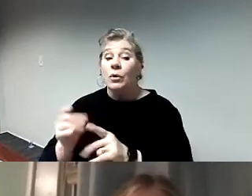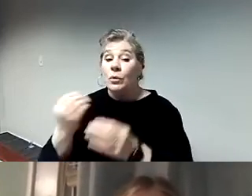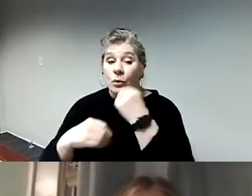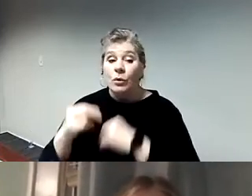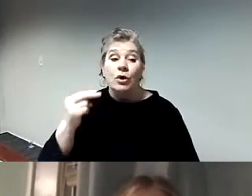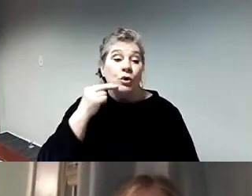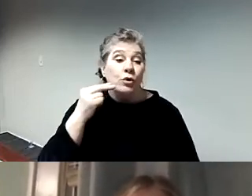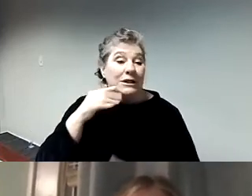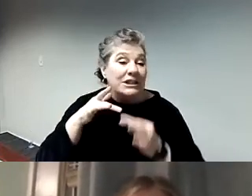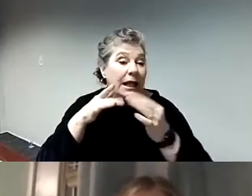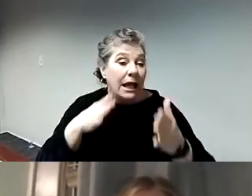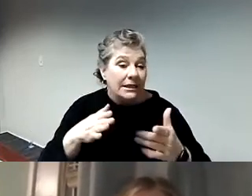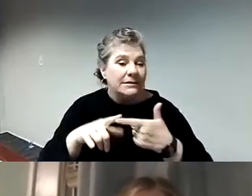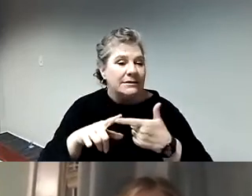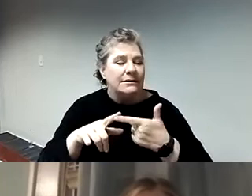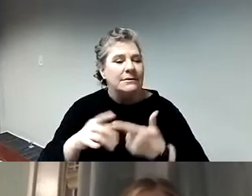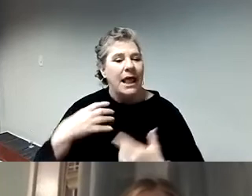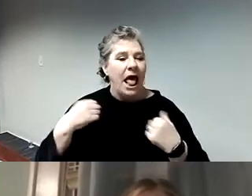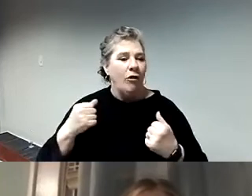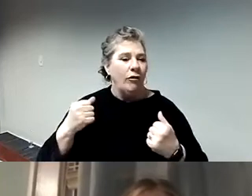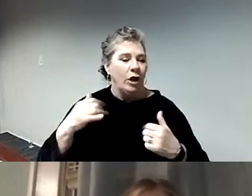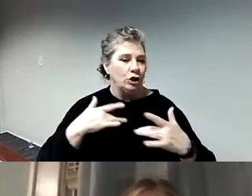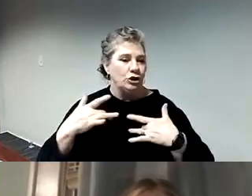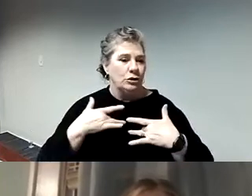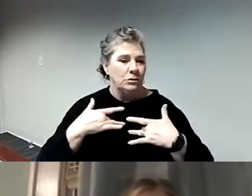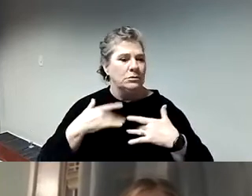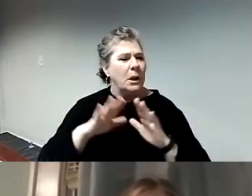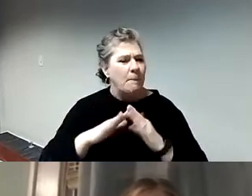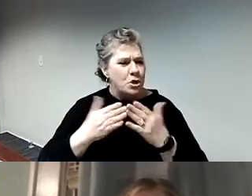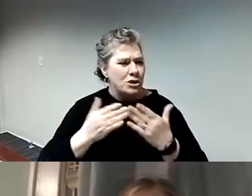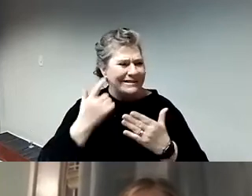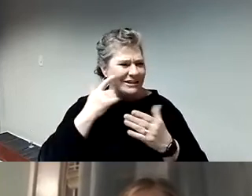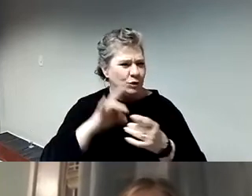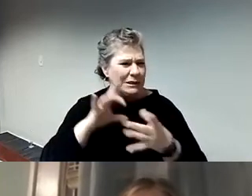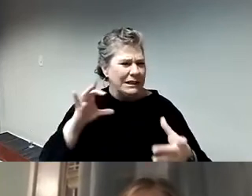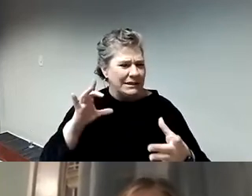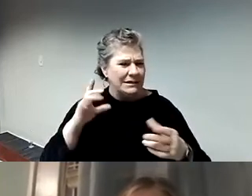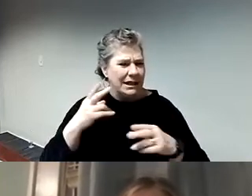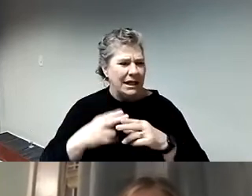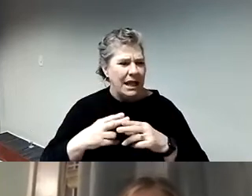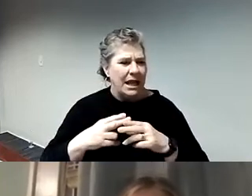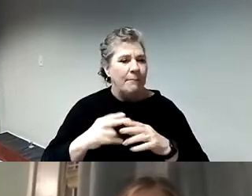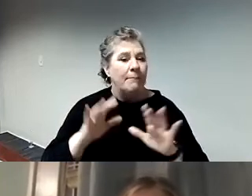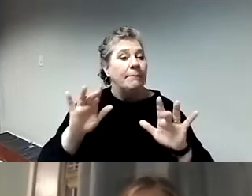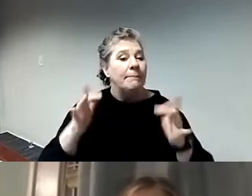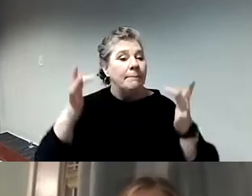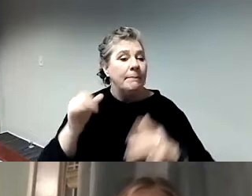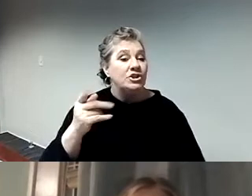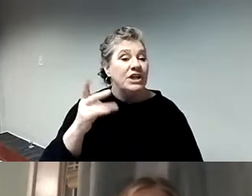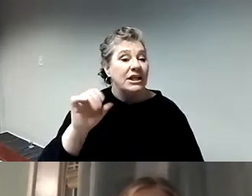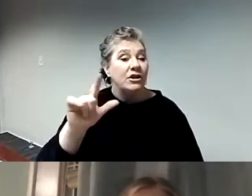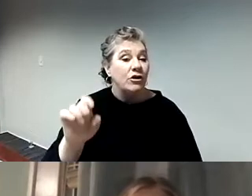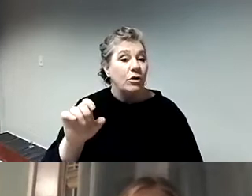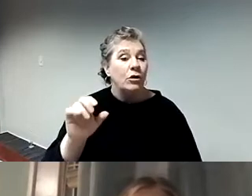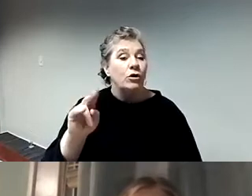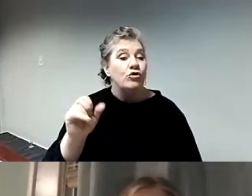guidance, maybe like around health concerns, there's a book that recently came out. It's called Gentle Nutrition.